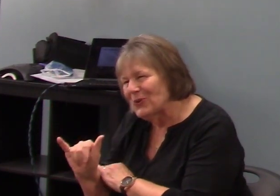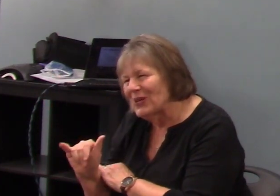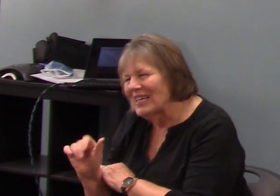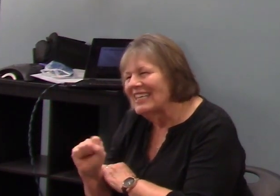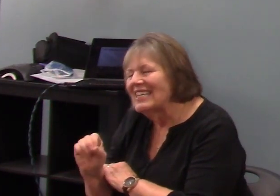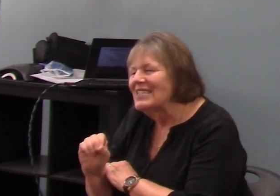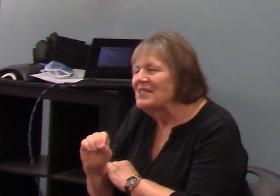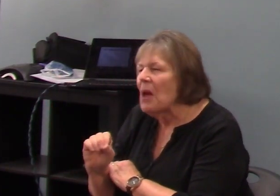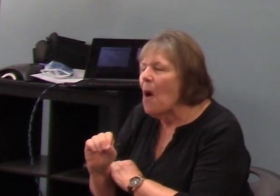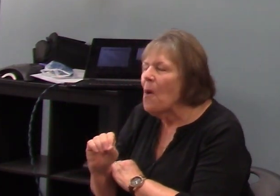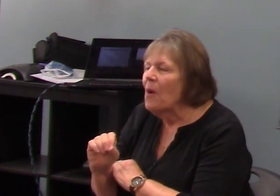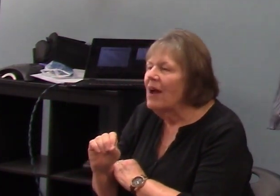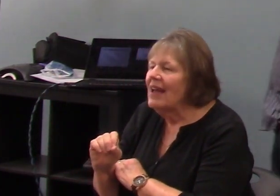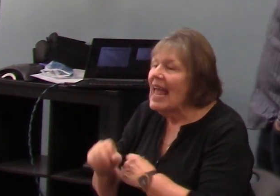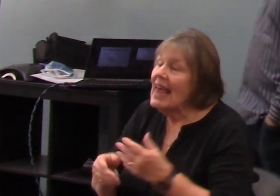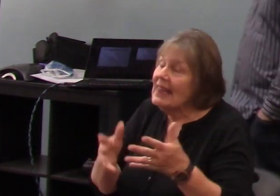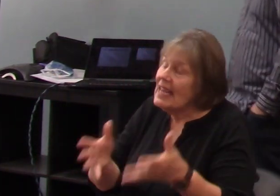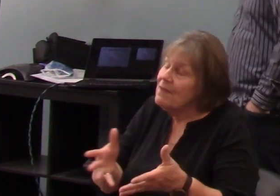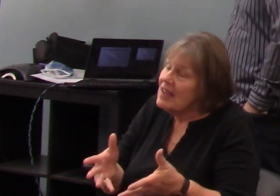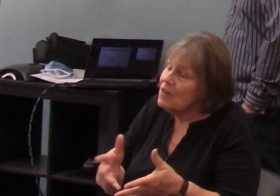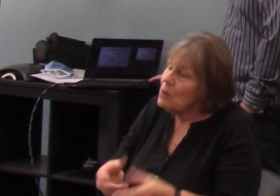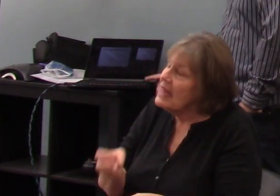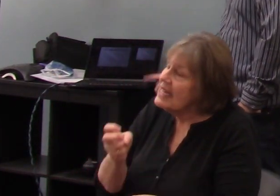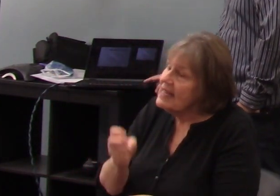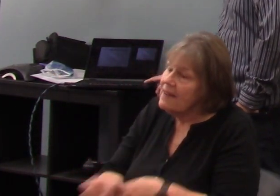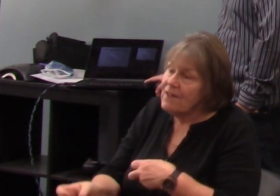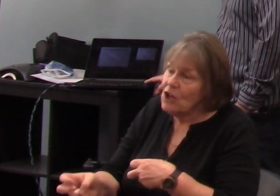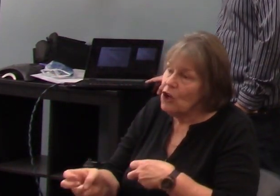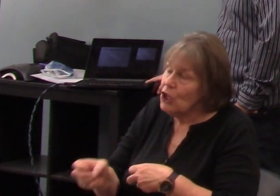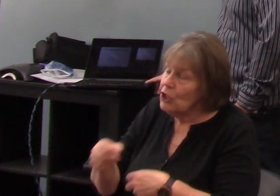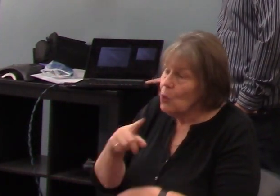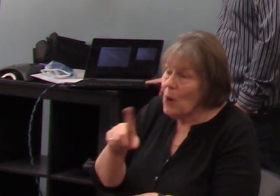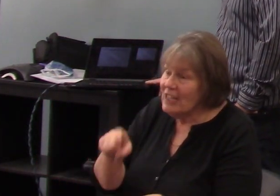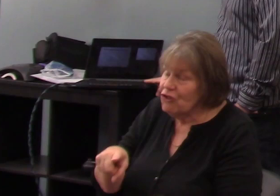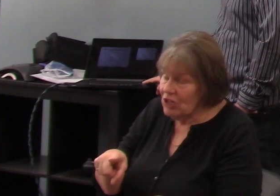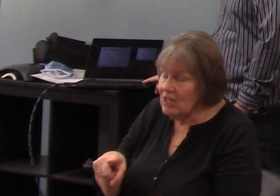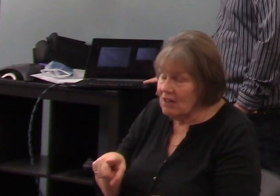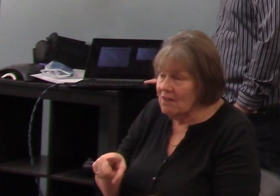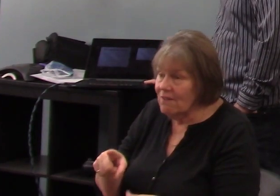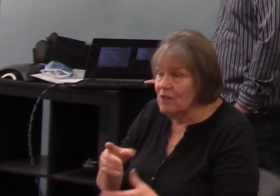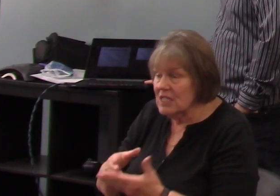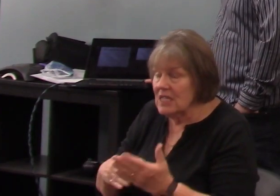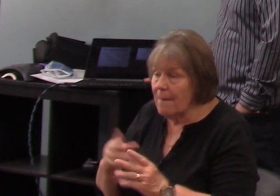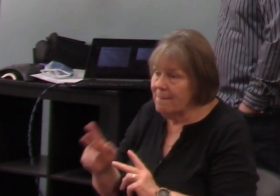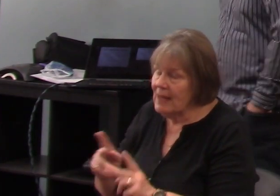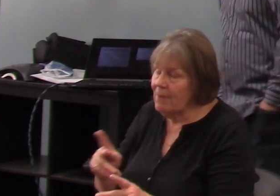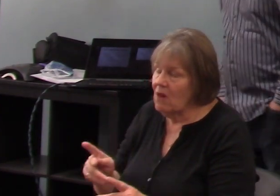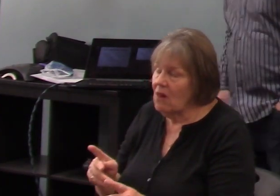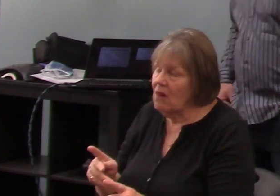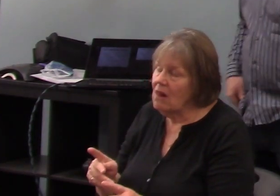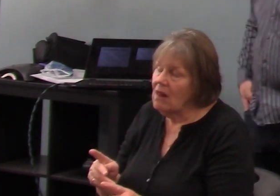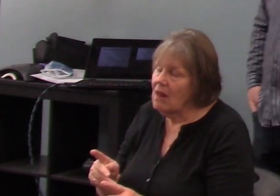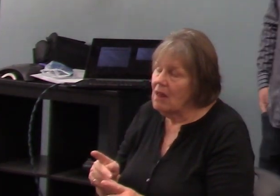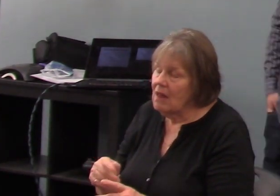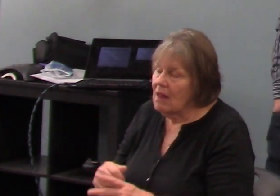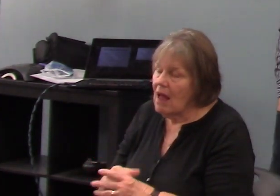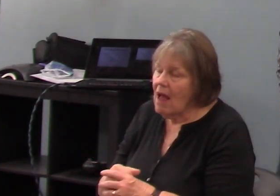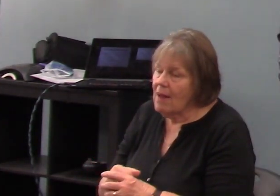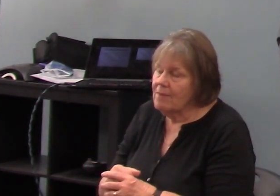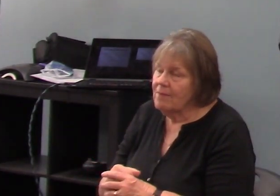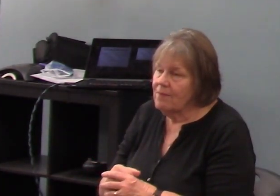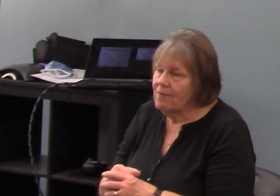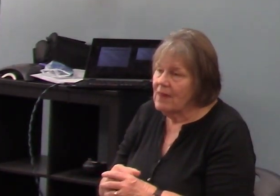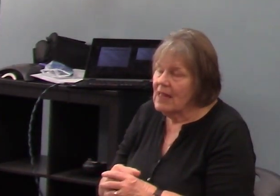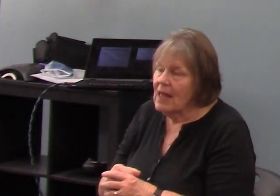kind of a difficult question for some people. So anyway, I think we talked about this. But basically the